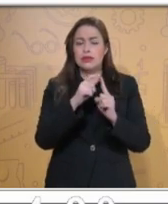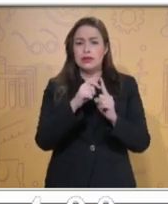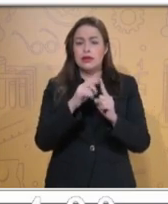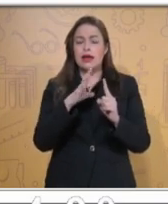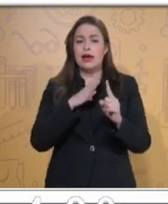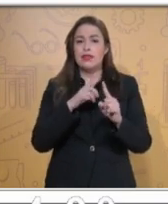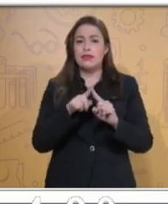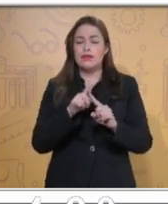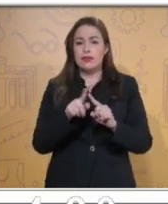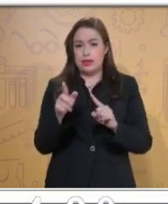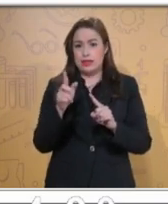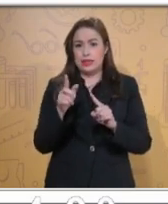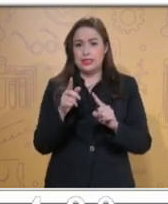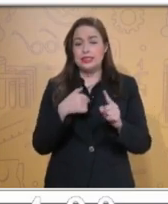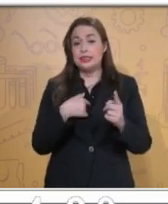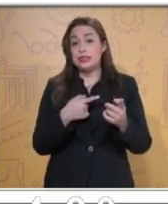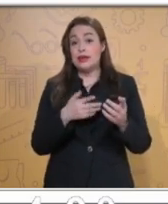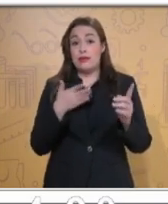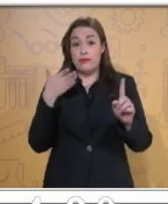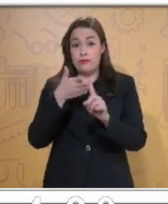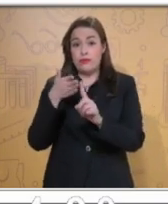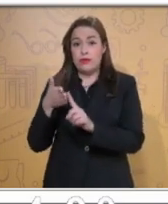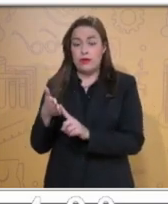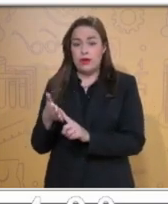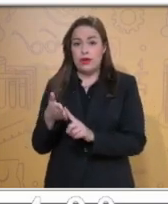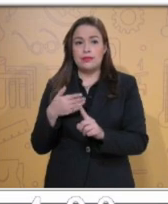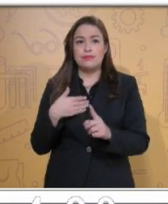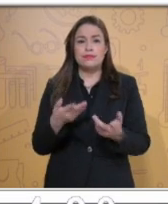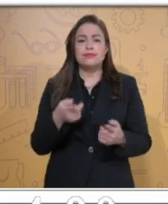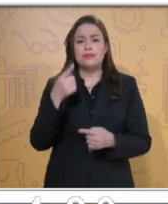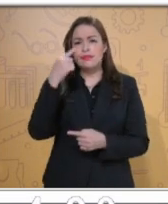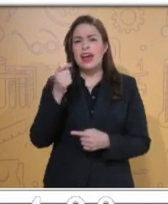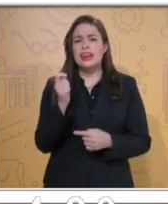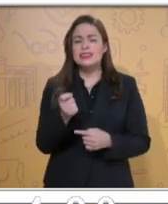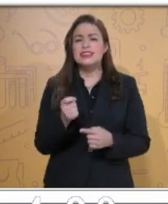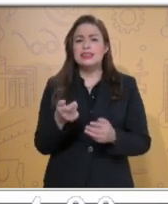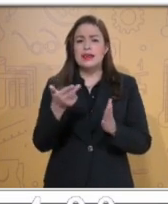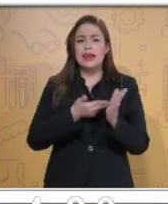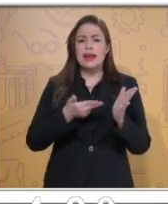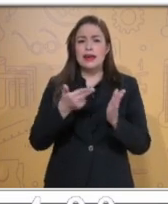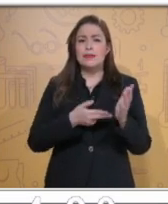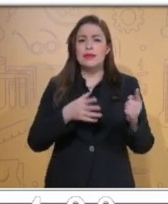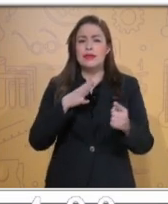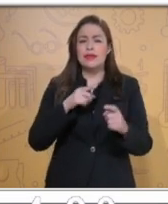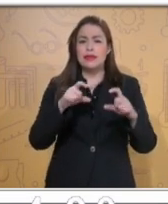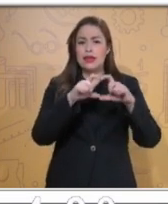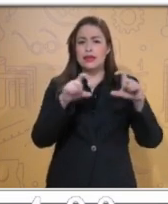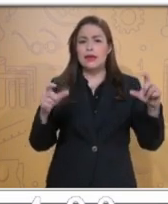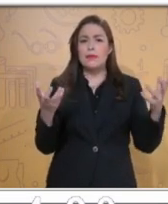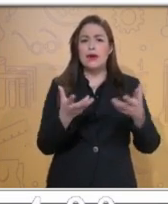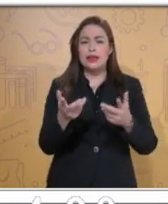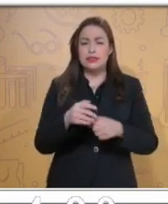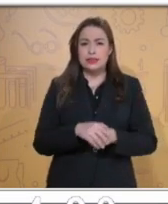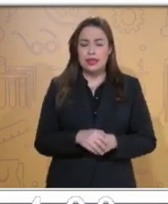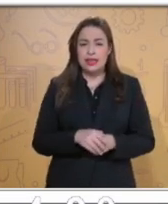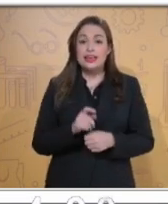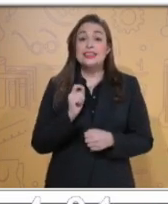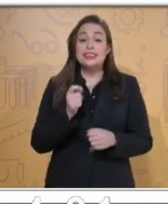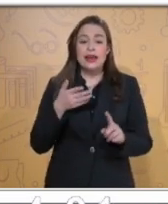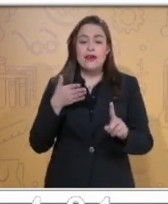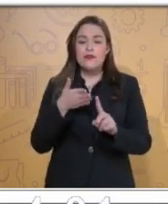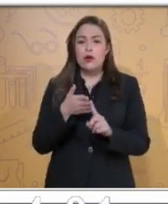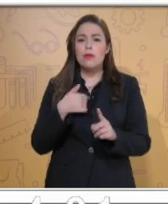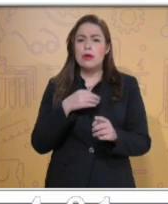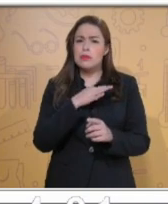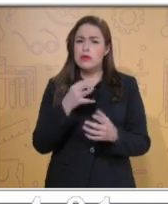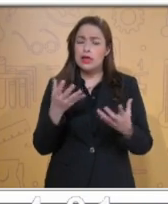this. Because they can help us to transmit a message with different purposes in a funny way.